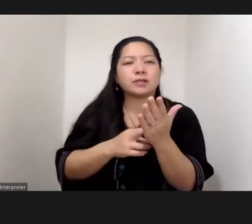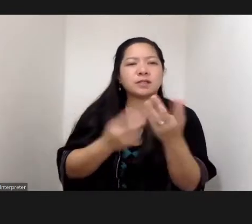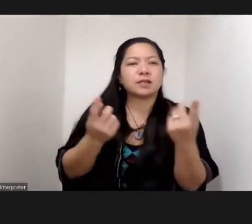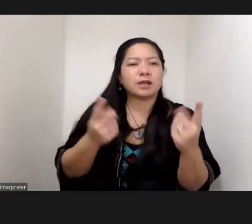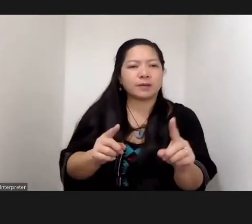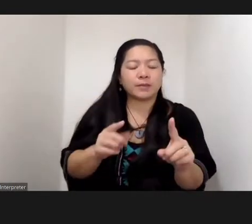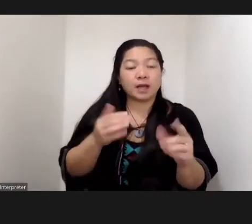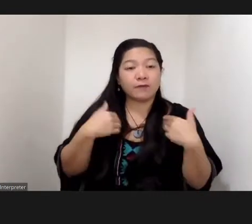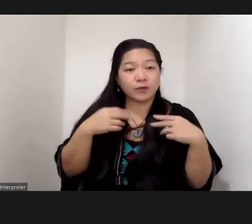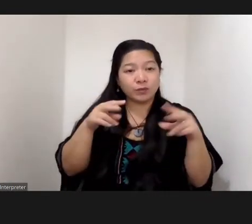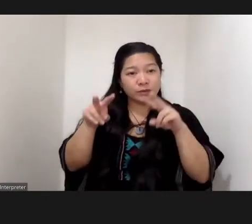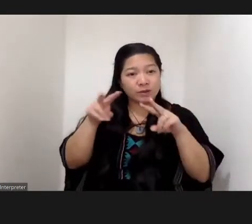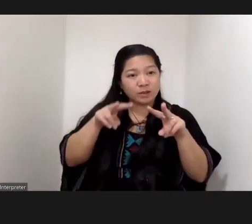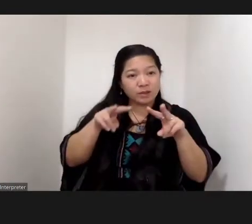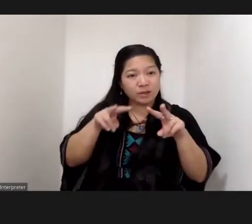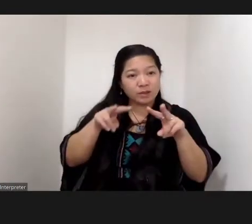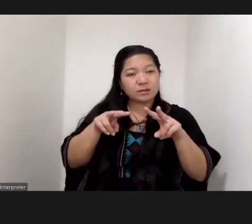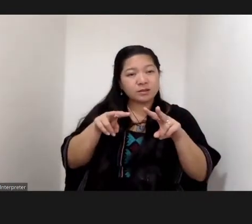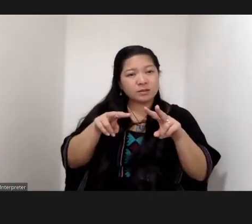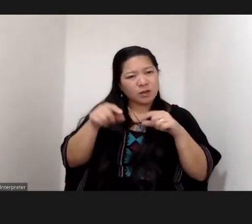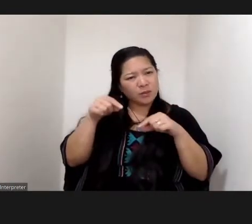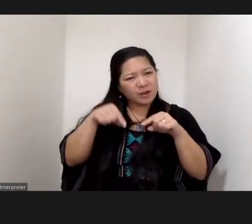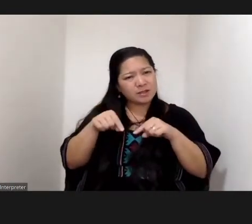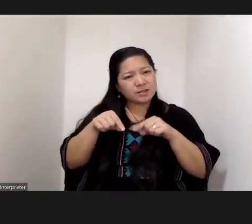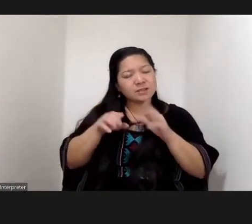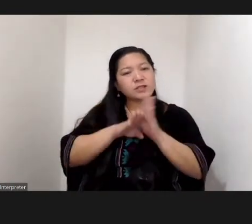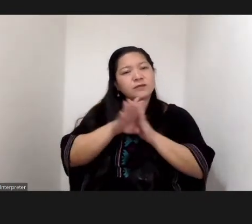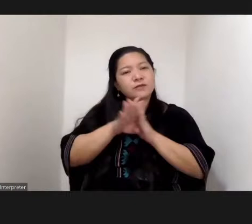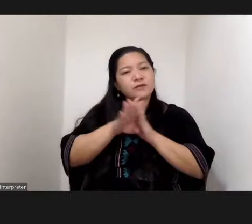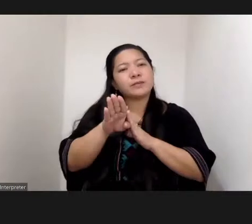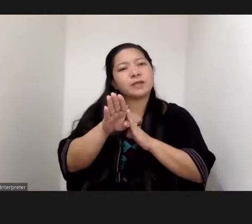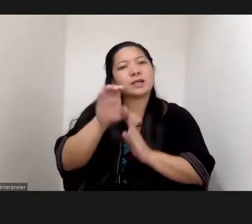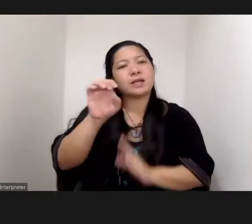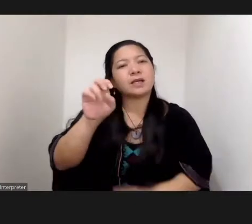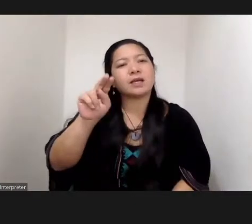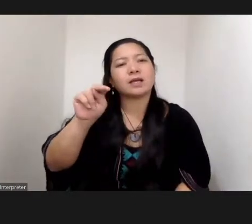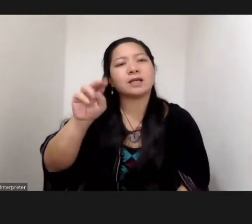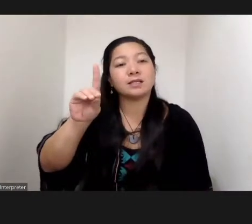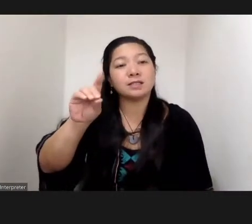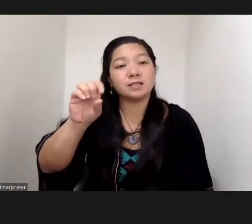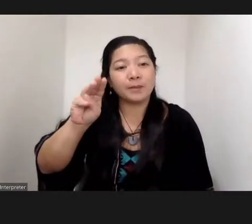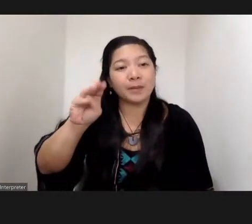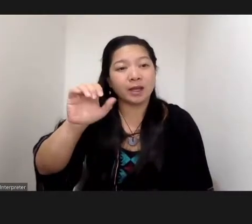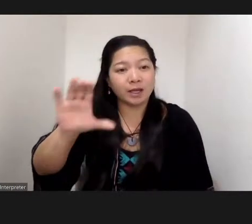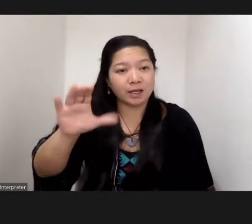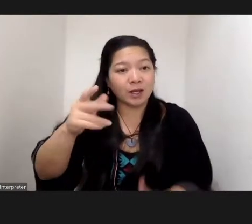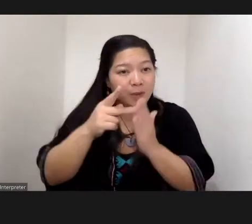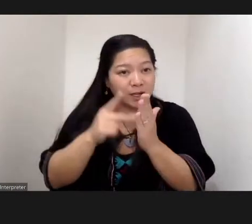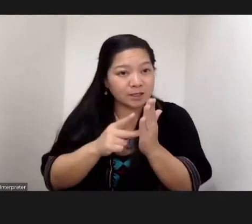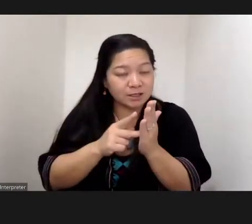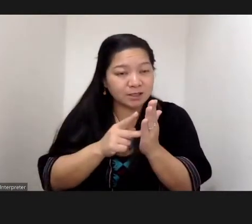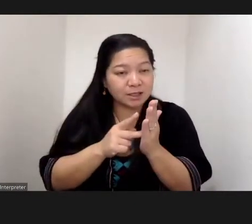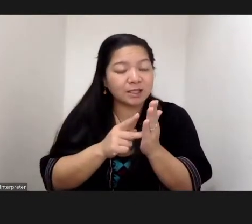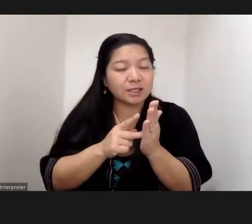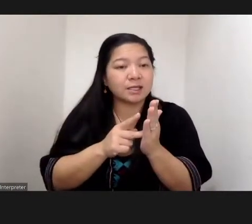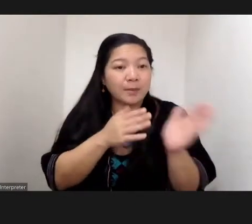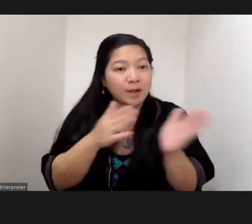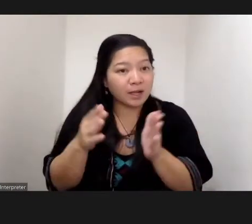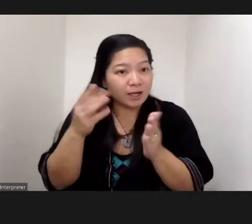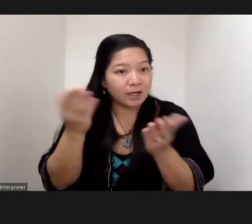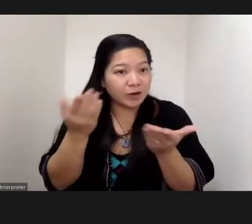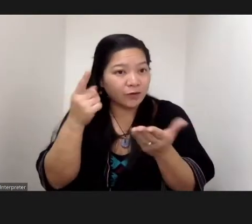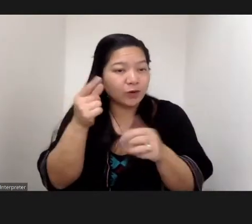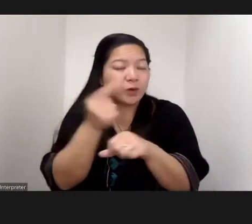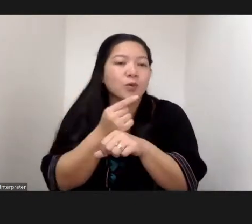at developing an endemic policy for Guam? We are. Earlier I mentioned